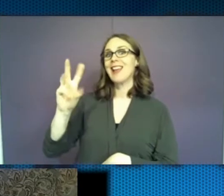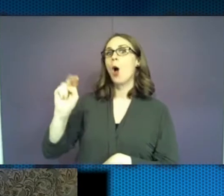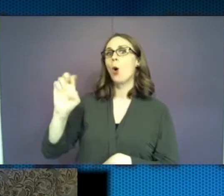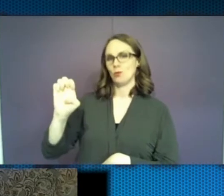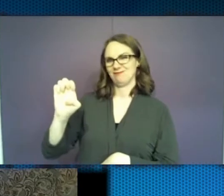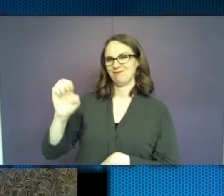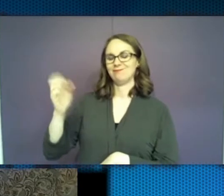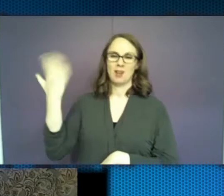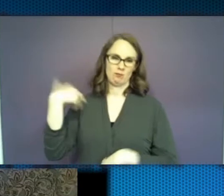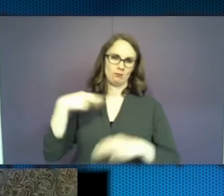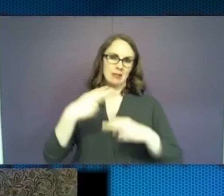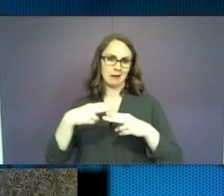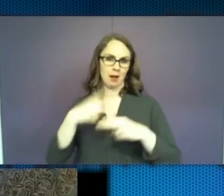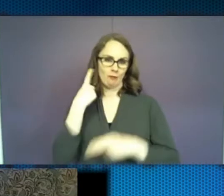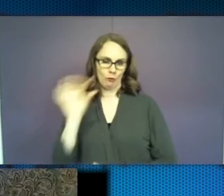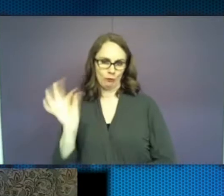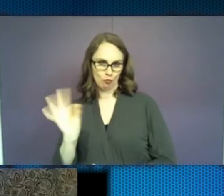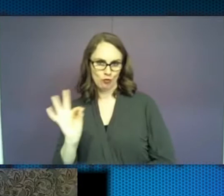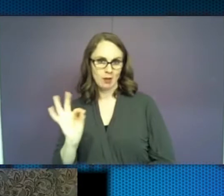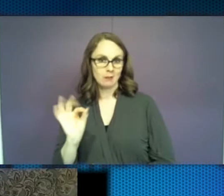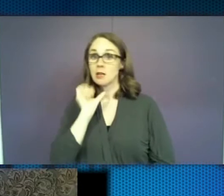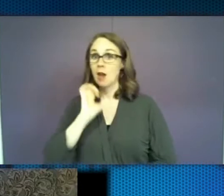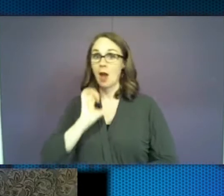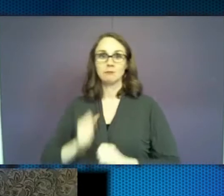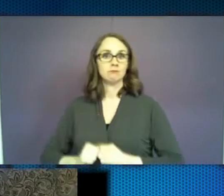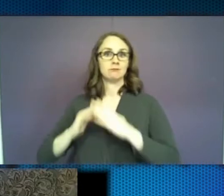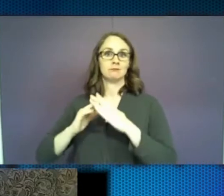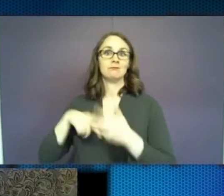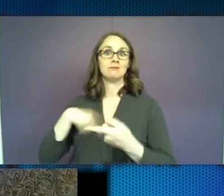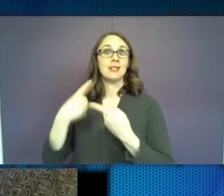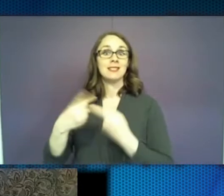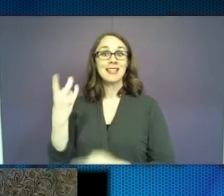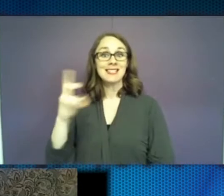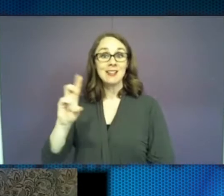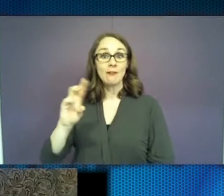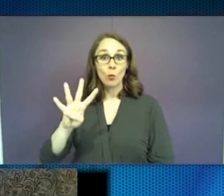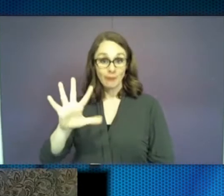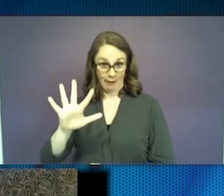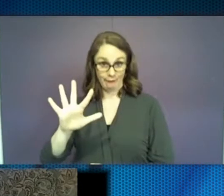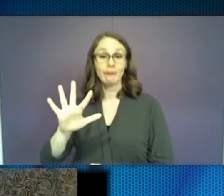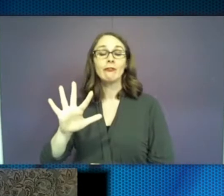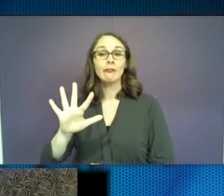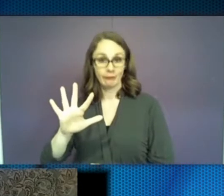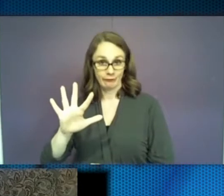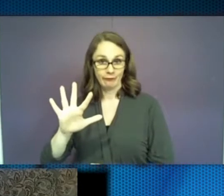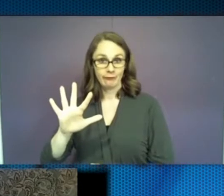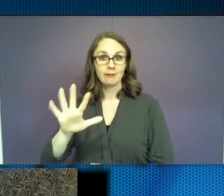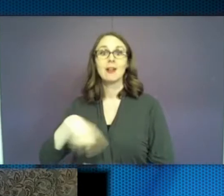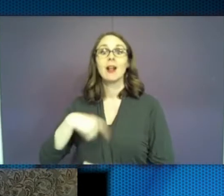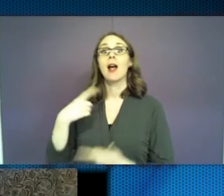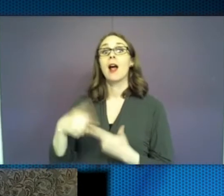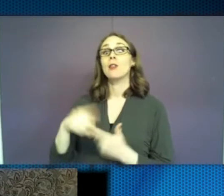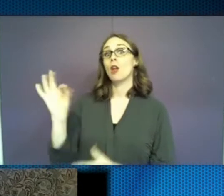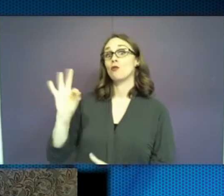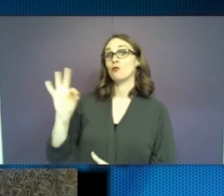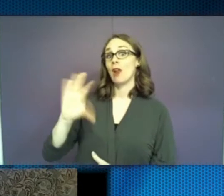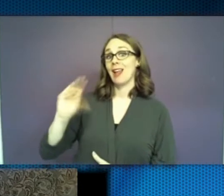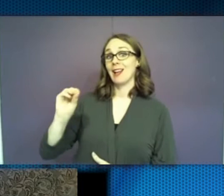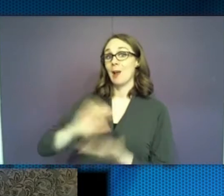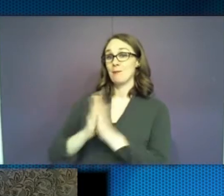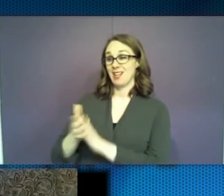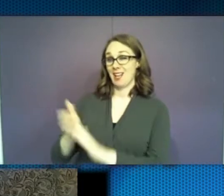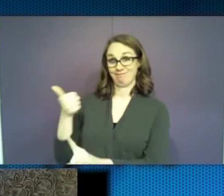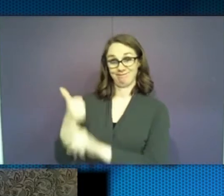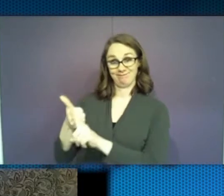Frederick used to be called, was not founded until 1745. And then Frederick County became its own